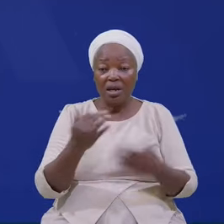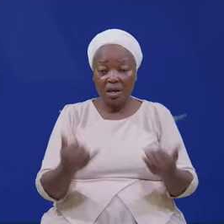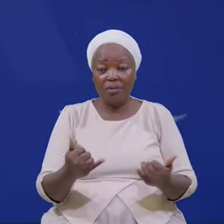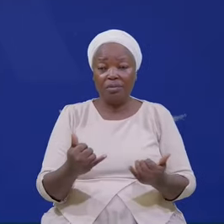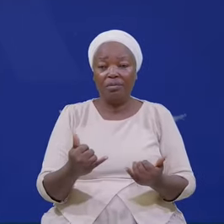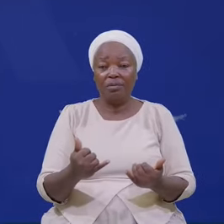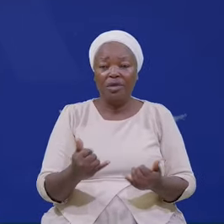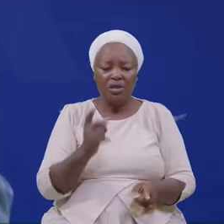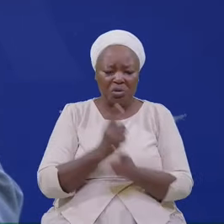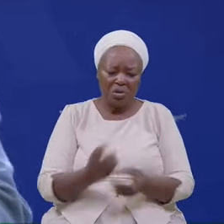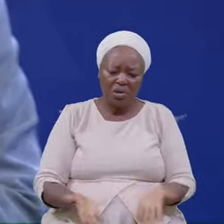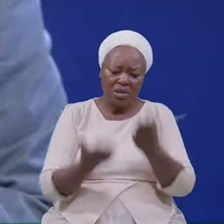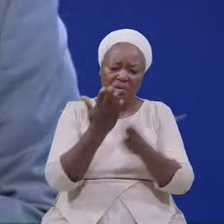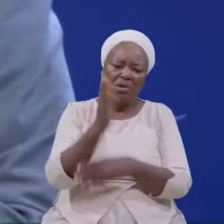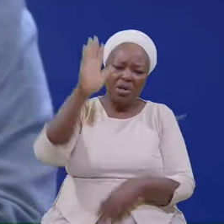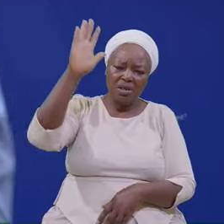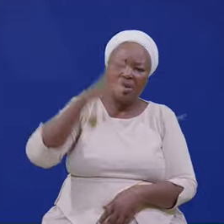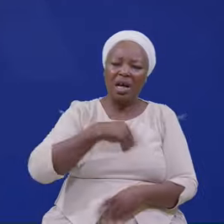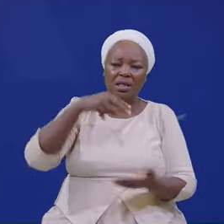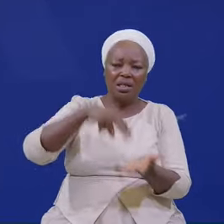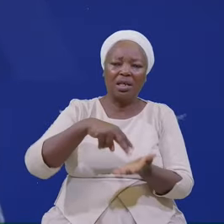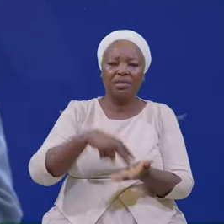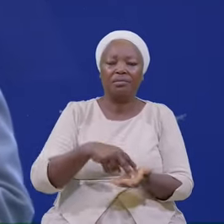Anywhere you are. Raise up your hand and stand up.